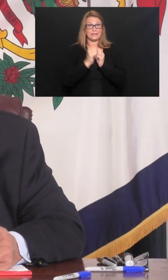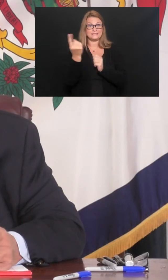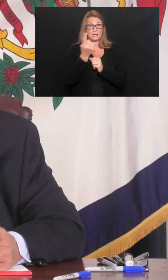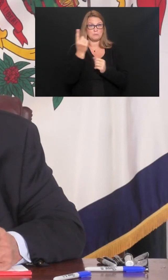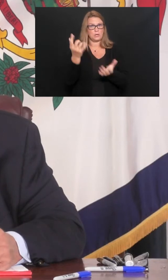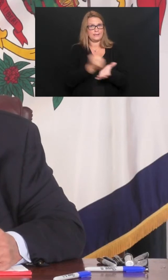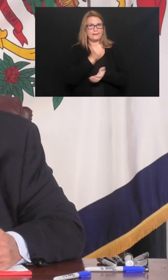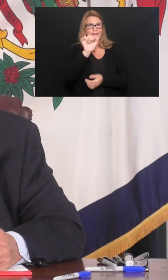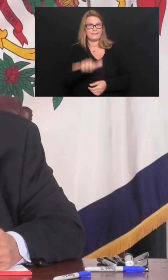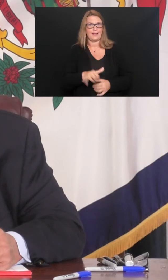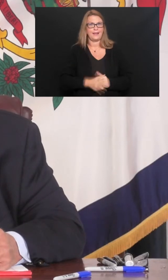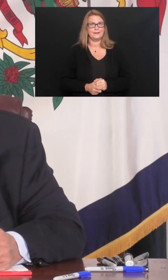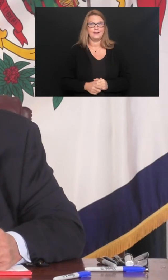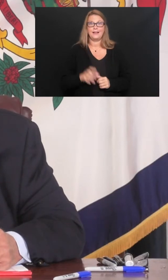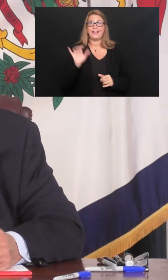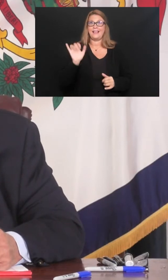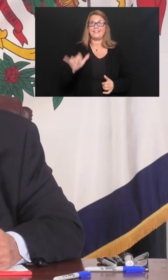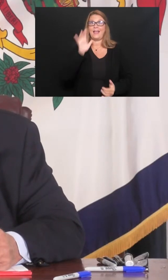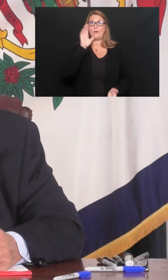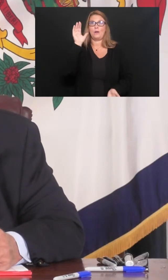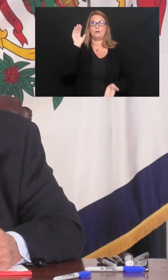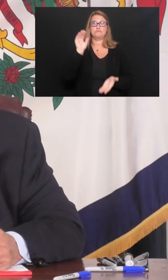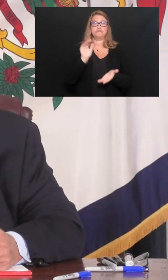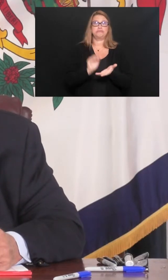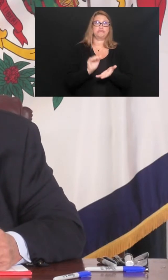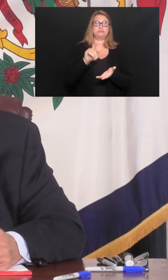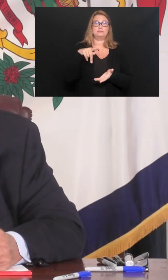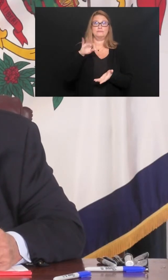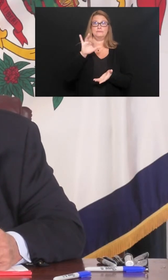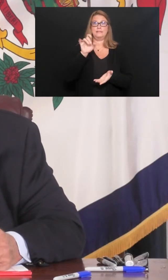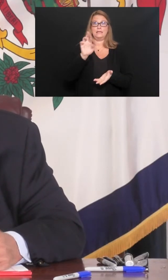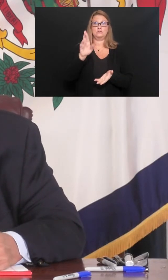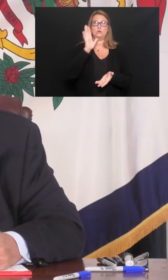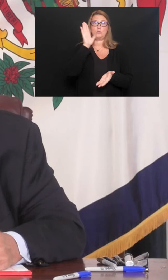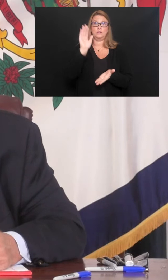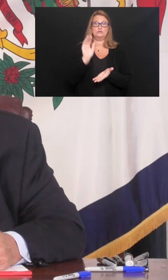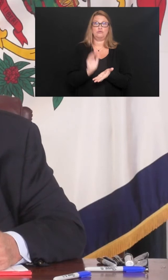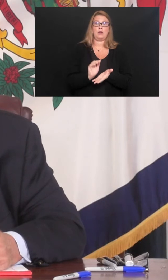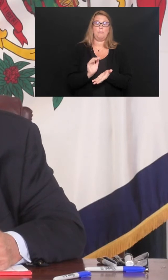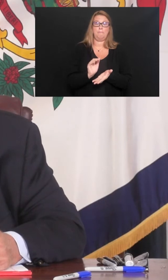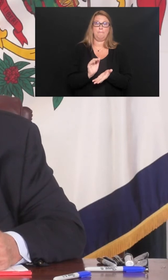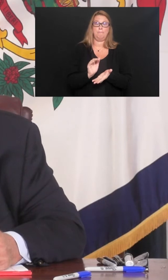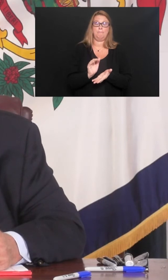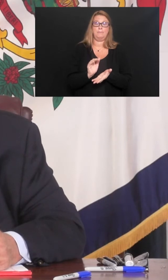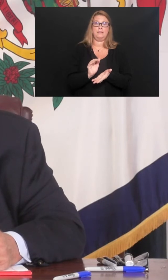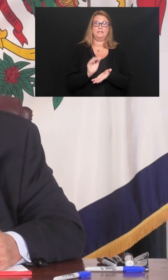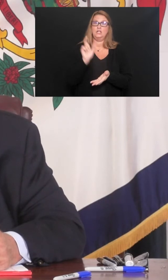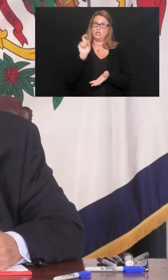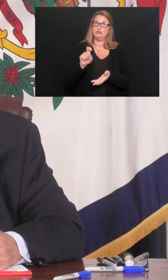shot, because that effectiveness of Pfizer drops off. We know that and everything. You need that shot.